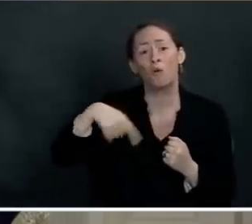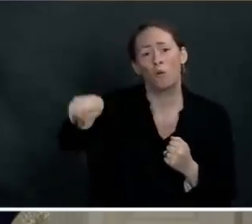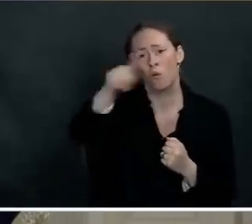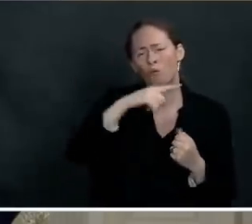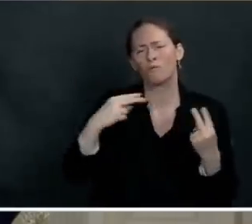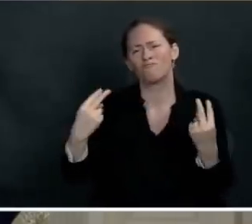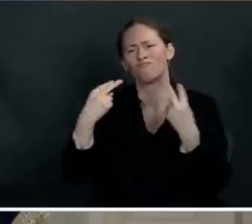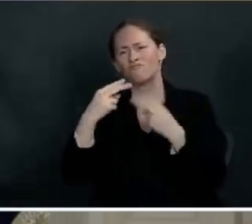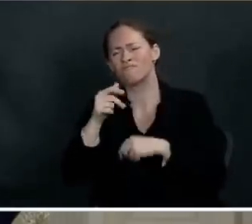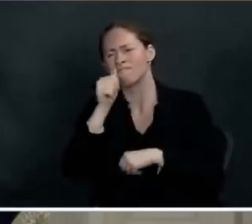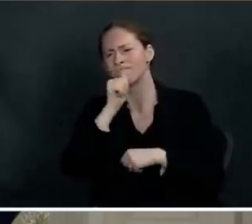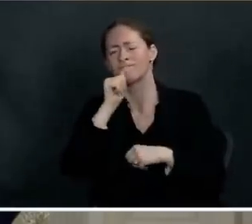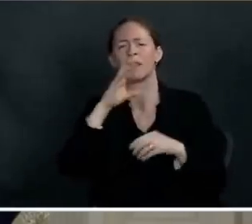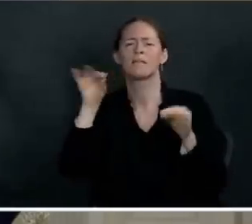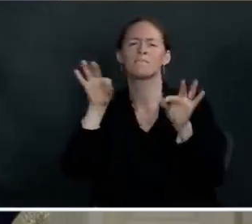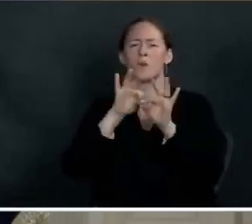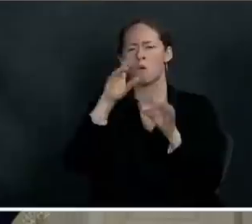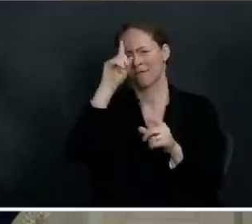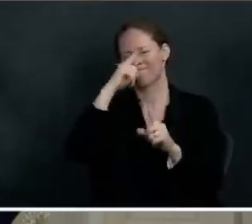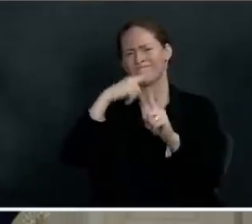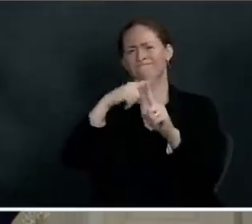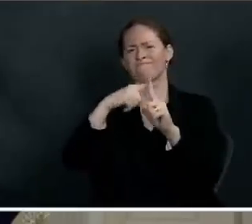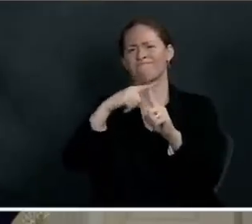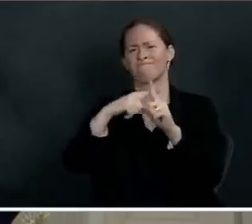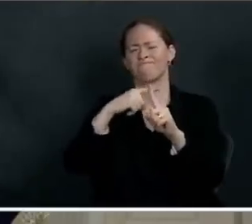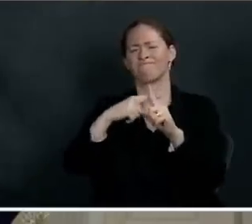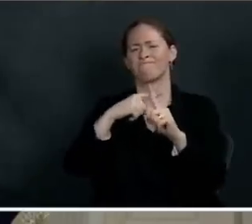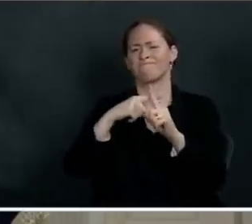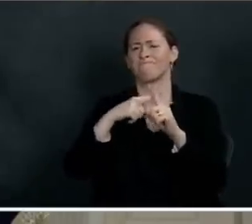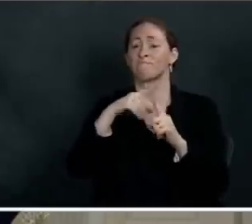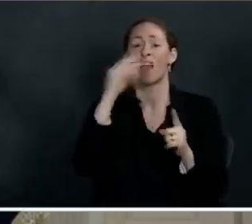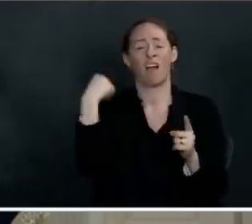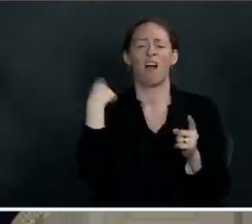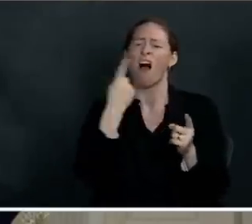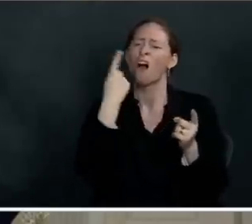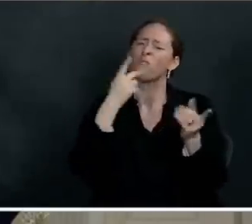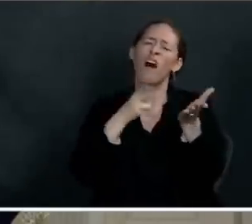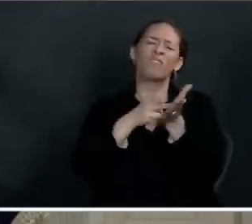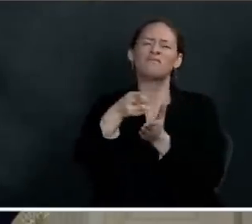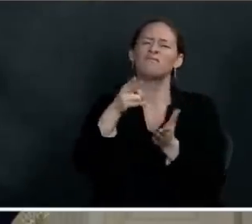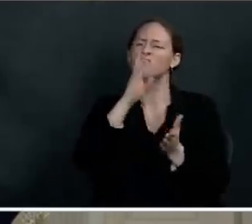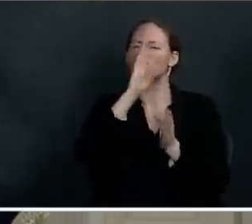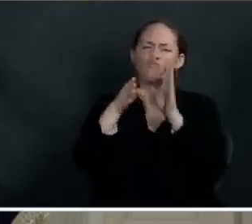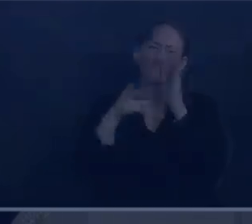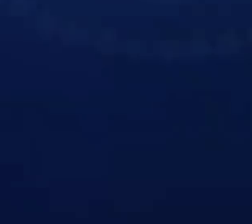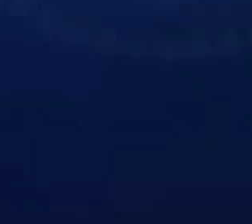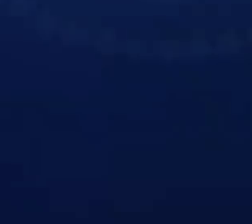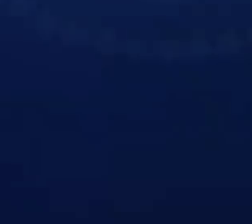faith. We're going to get this done. And I'll always level with you about the state of affairs. Thank you.